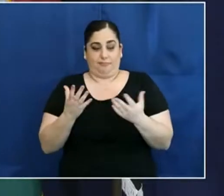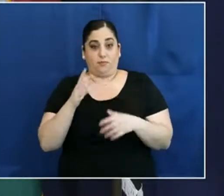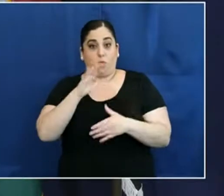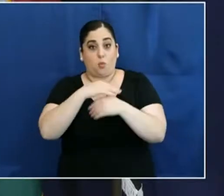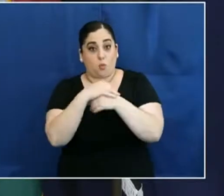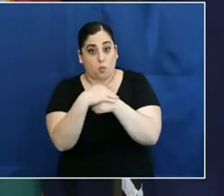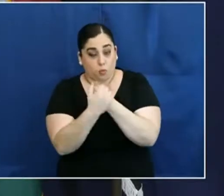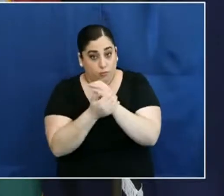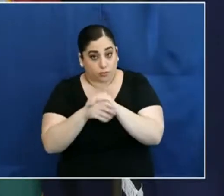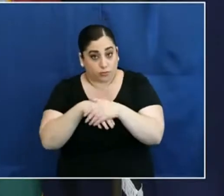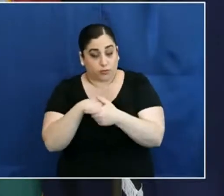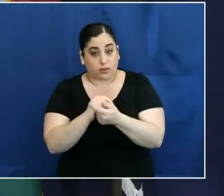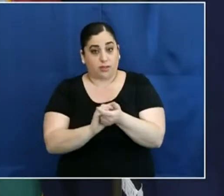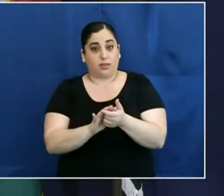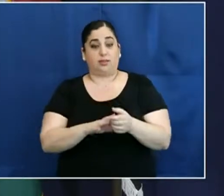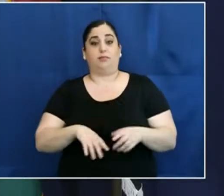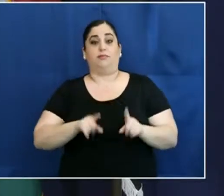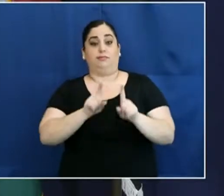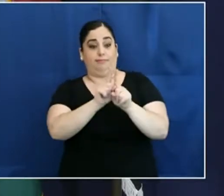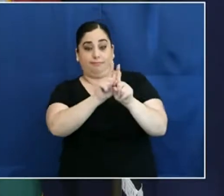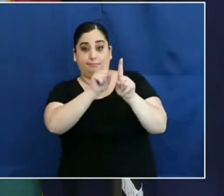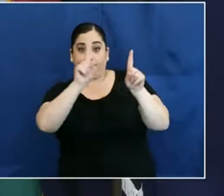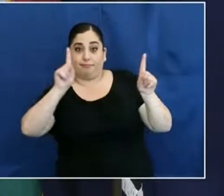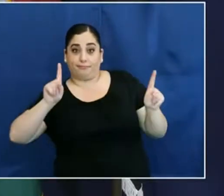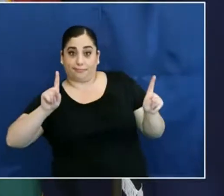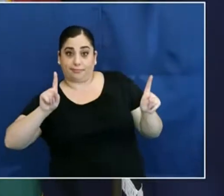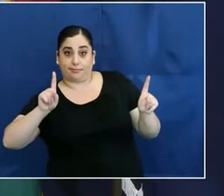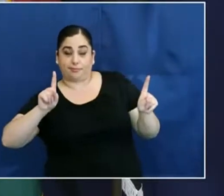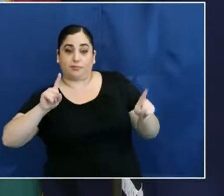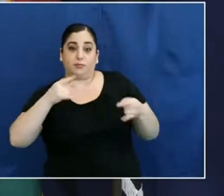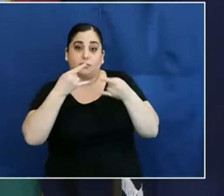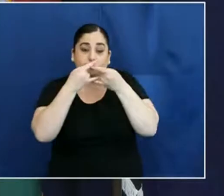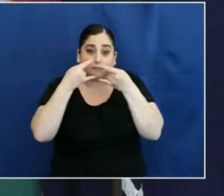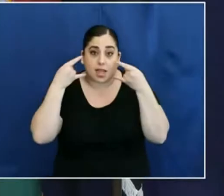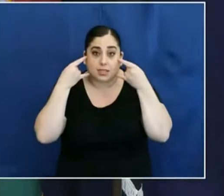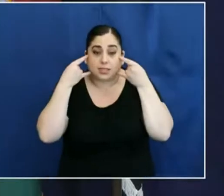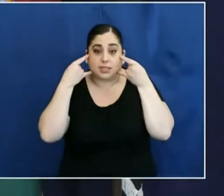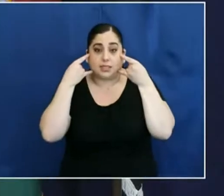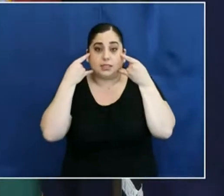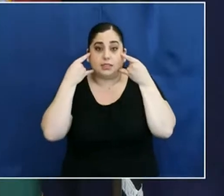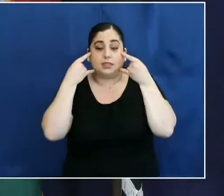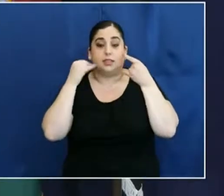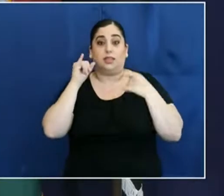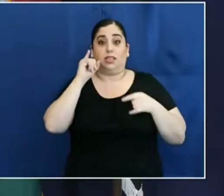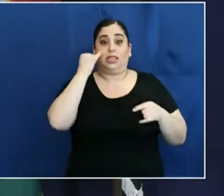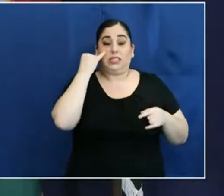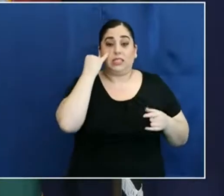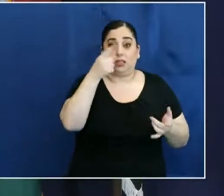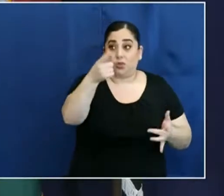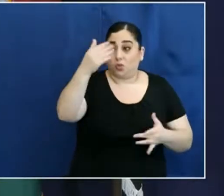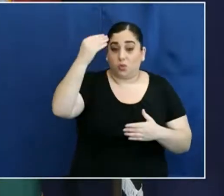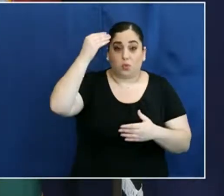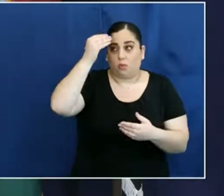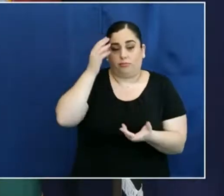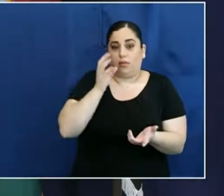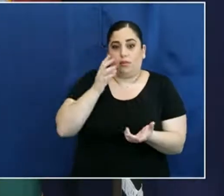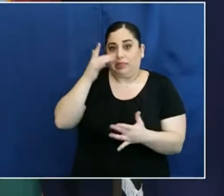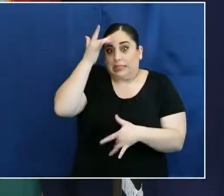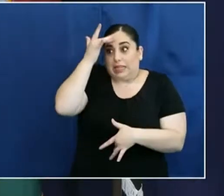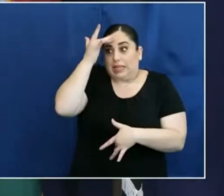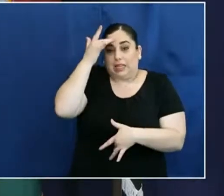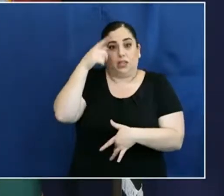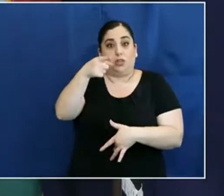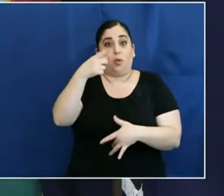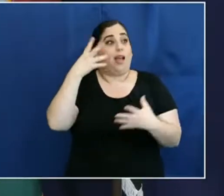and wearing your face mask. And if you're sick, stay home, get tested, and again, when it's your turn,